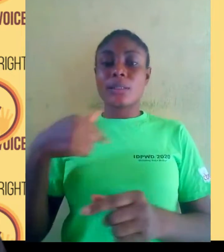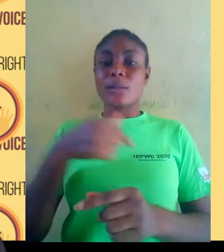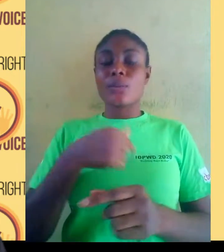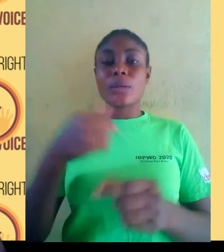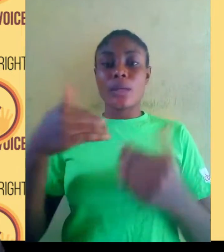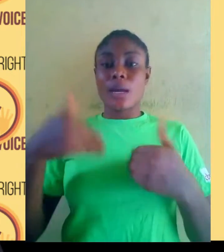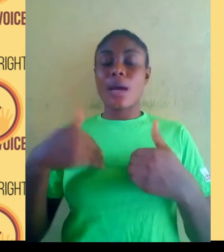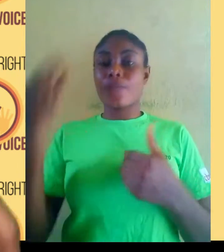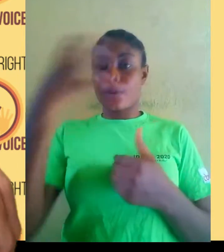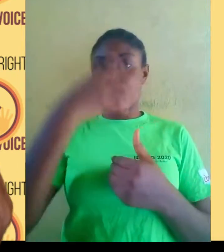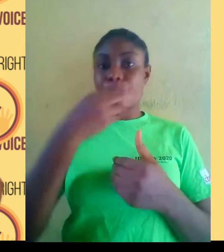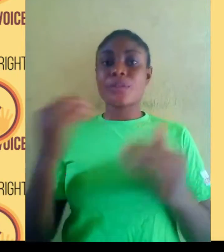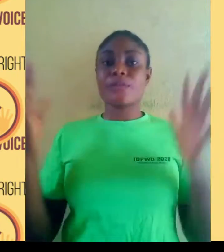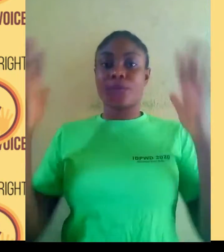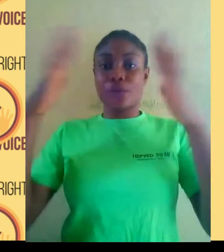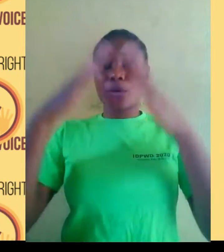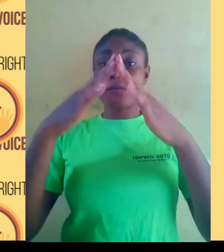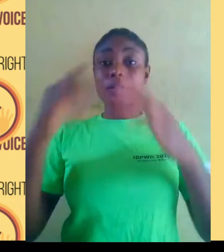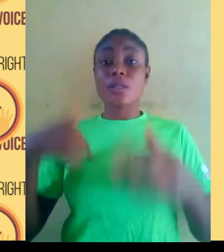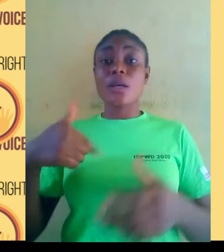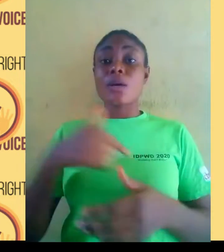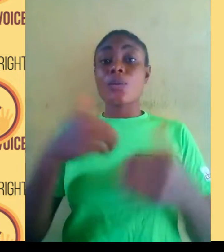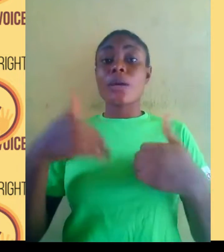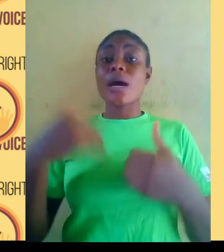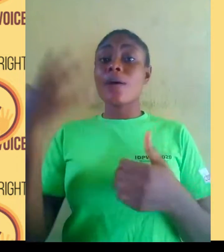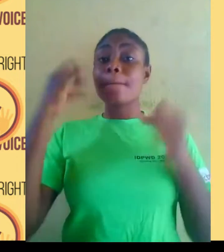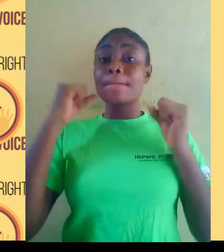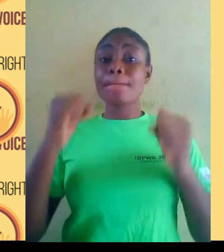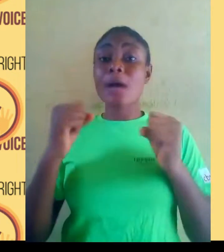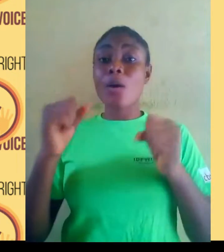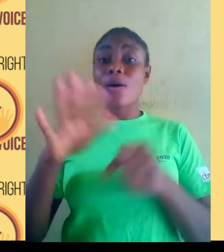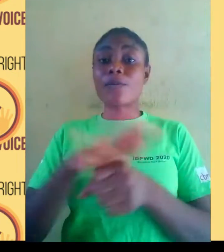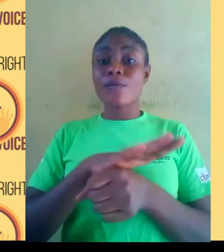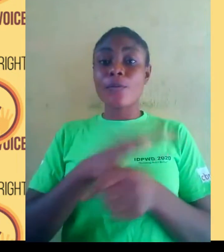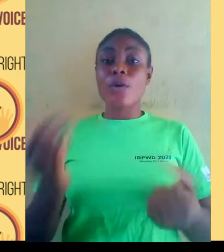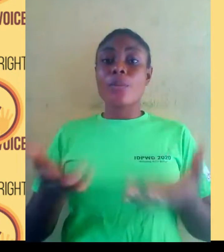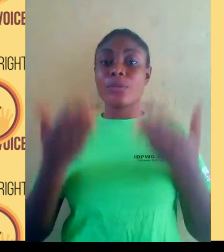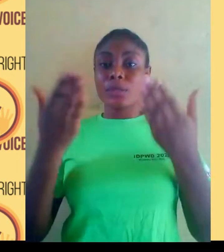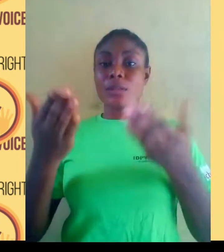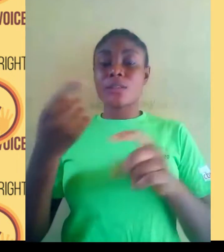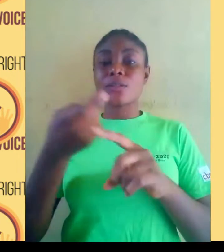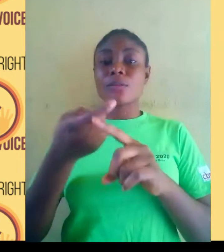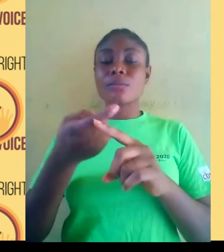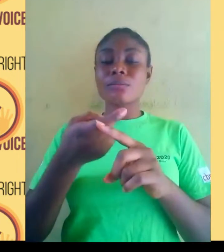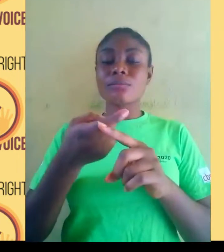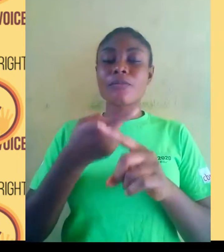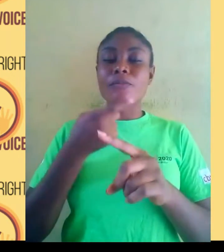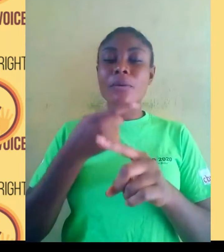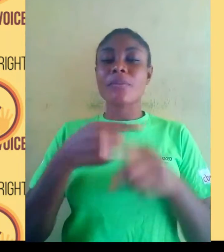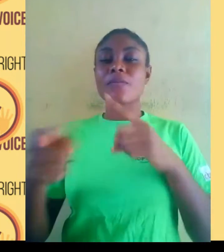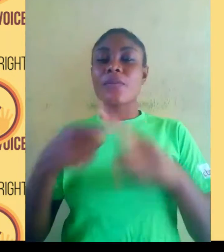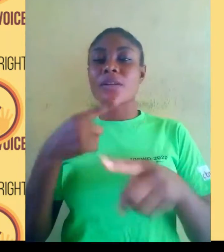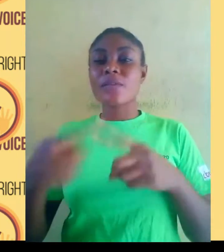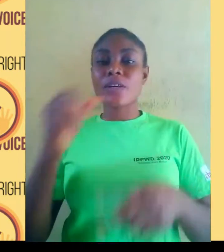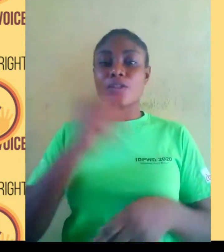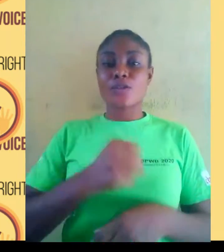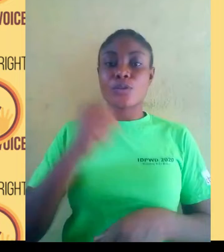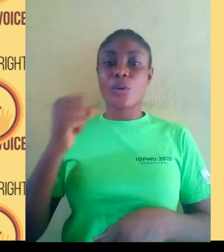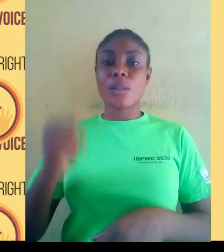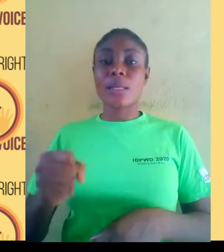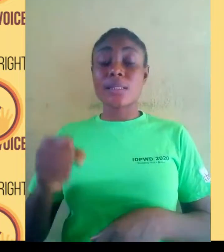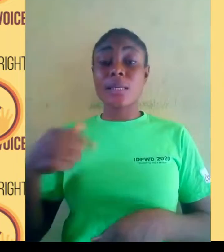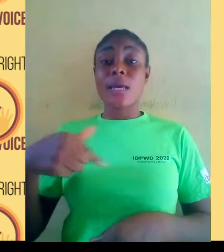wonderful conference. We had very powerful presentations from very powerful scholars. We